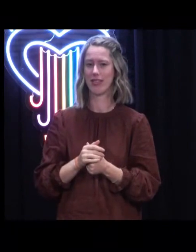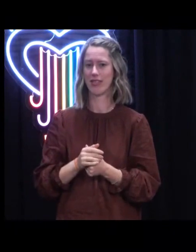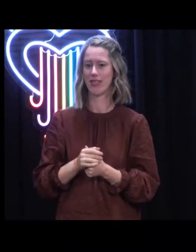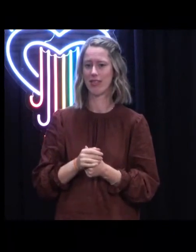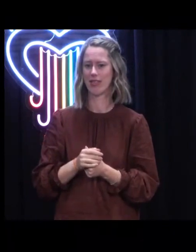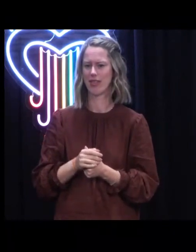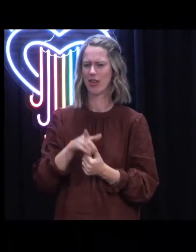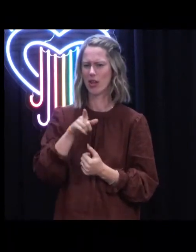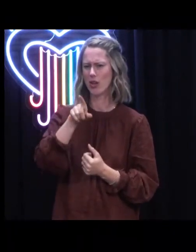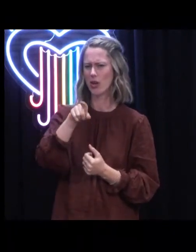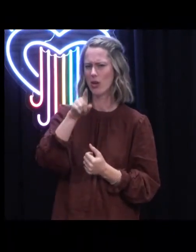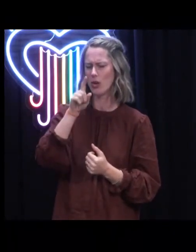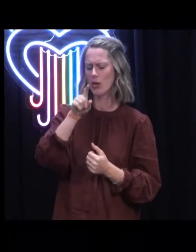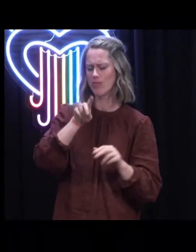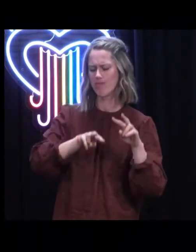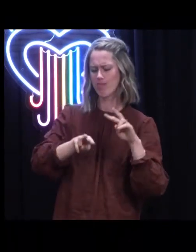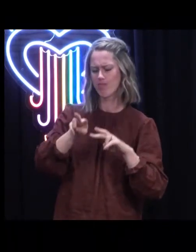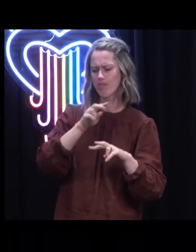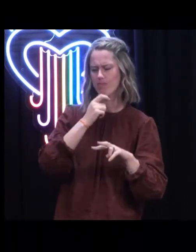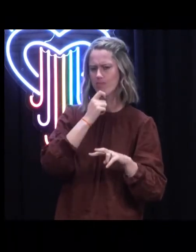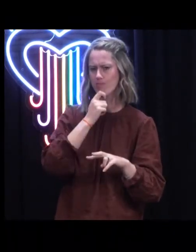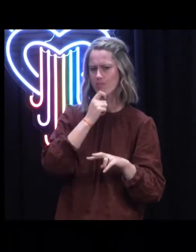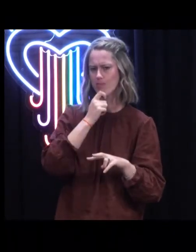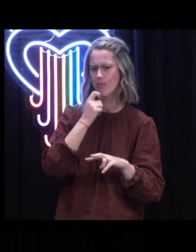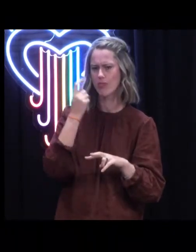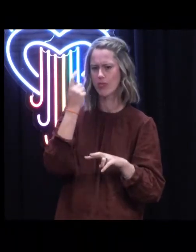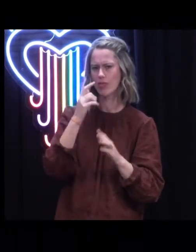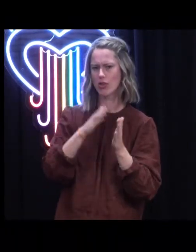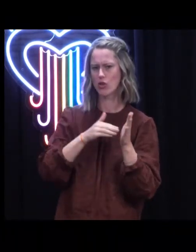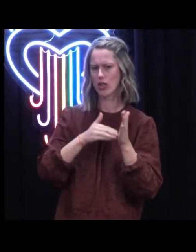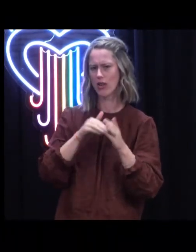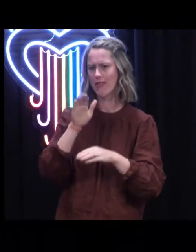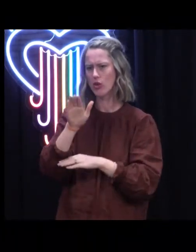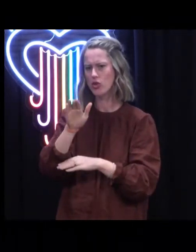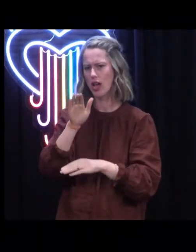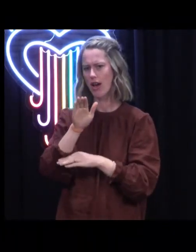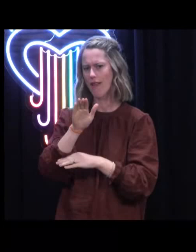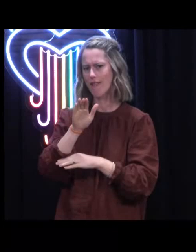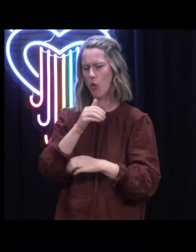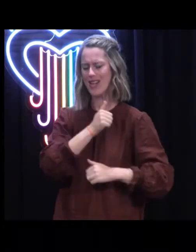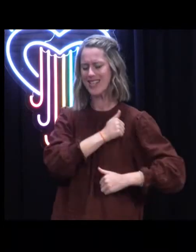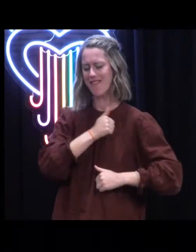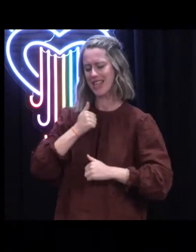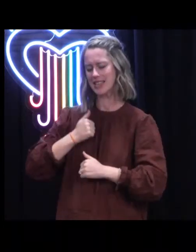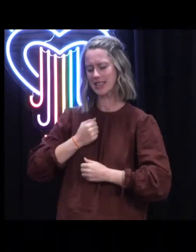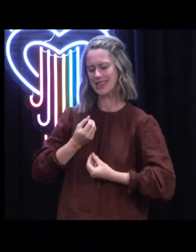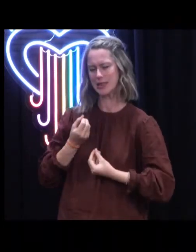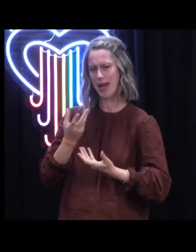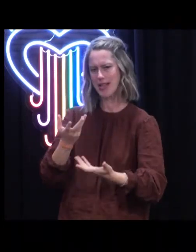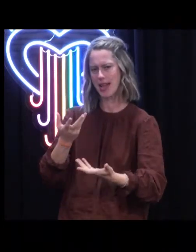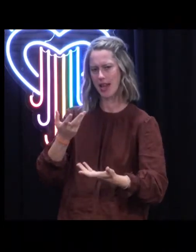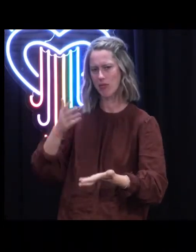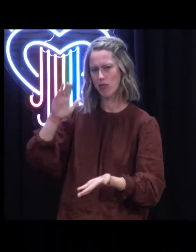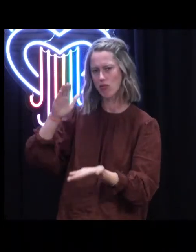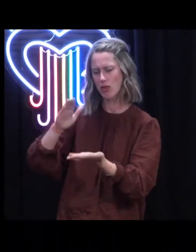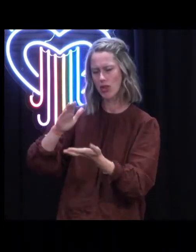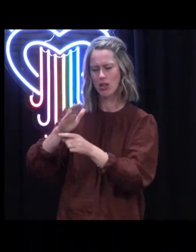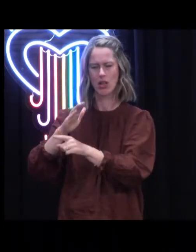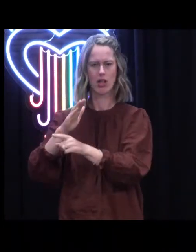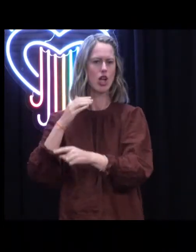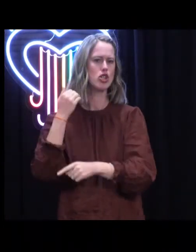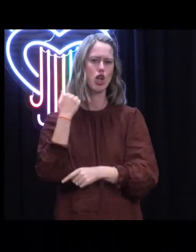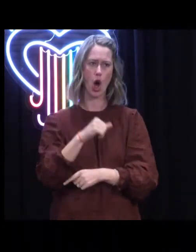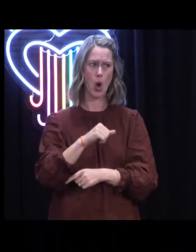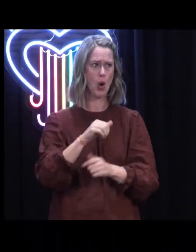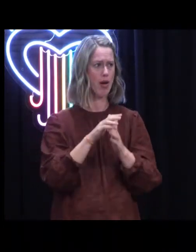cause to re-evaluate where New Zealand might be heading in defence spending? No, in fact, we've had an extraordinary